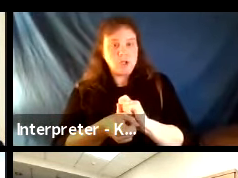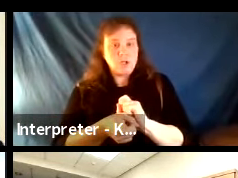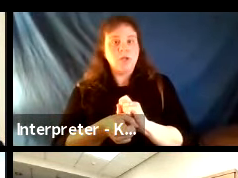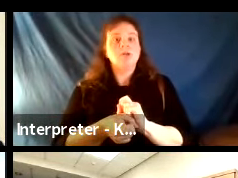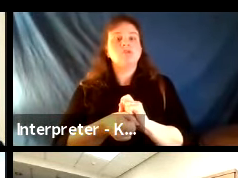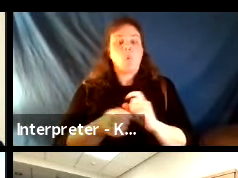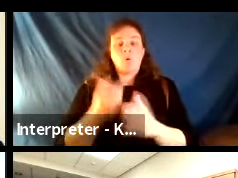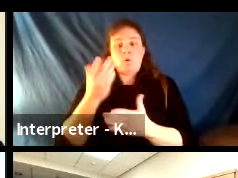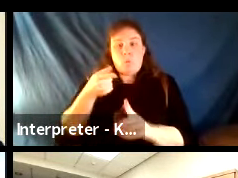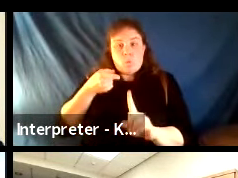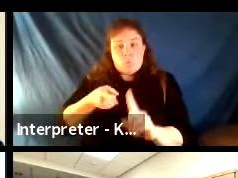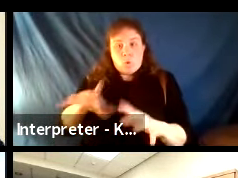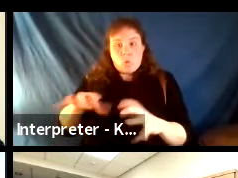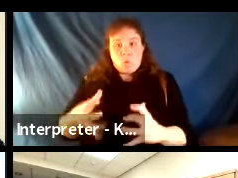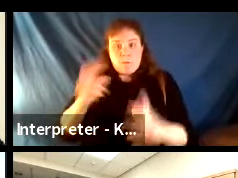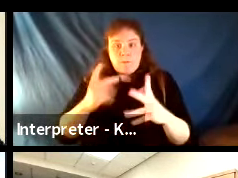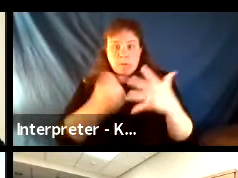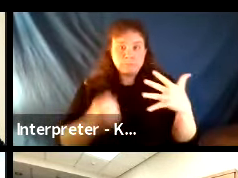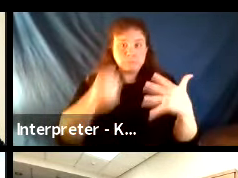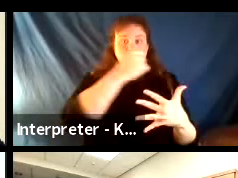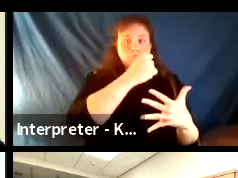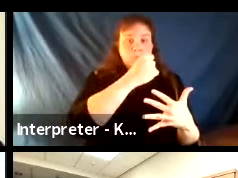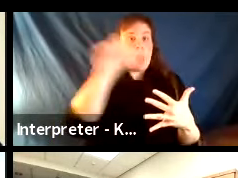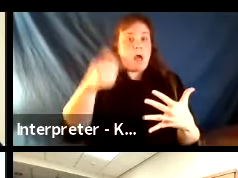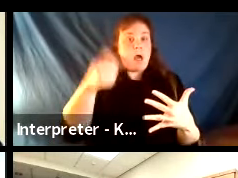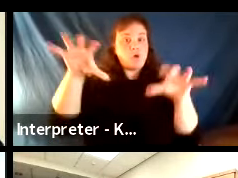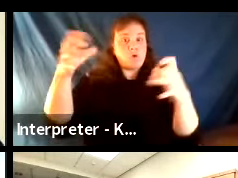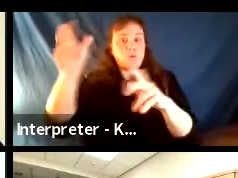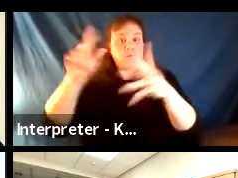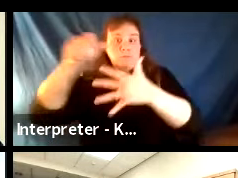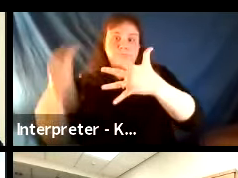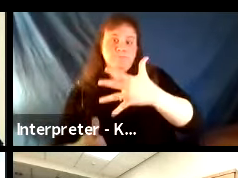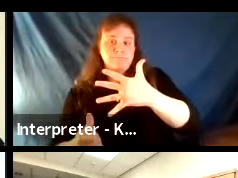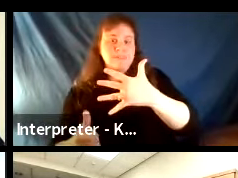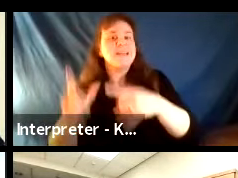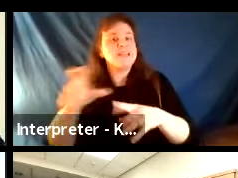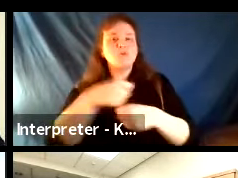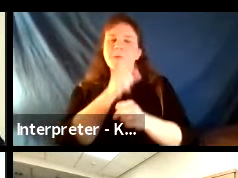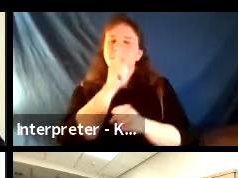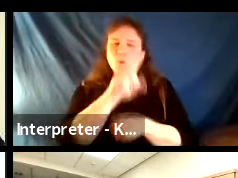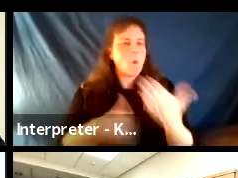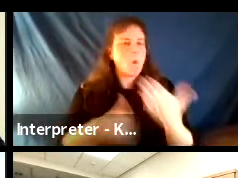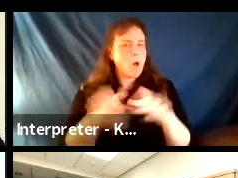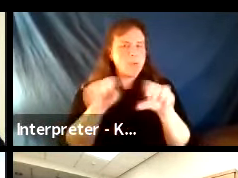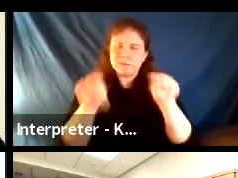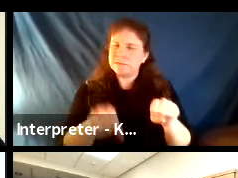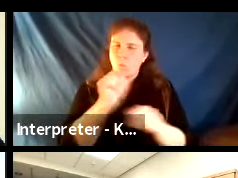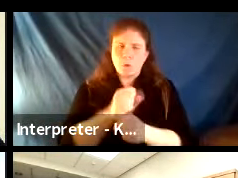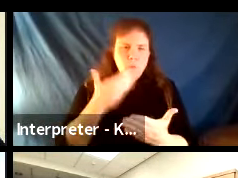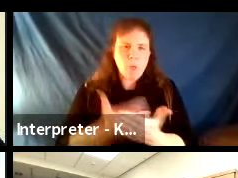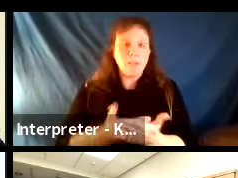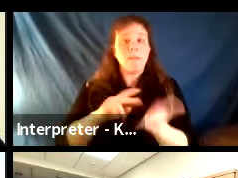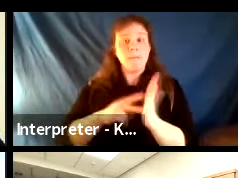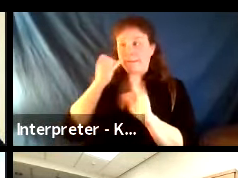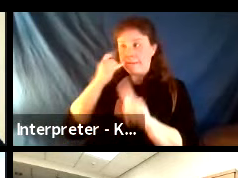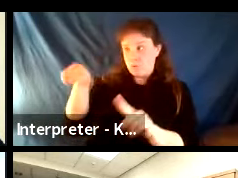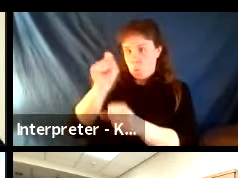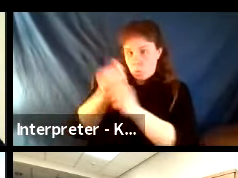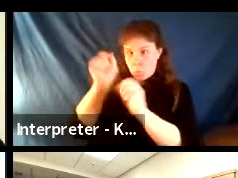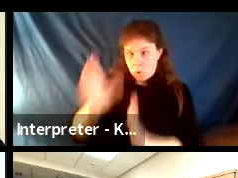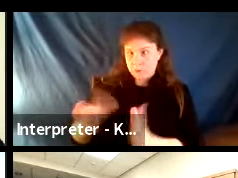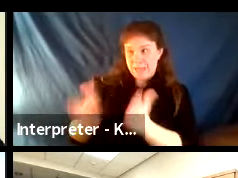line, that the rest of the system really needs to work as well as it possibly can. So for example, if workers are asked to move back, but then they also